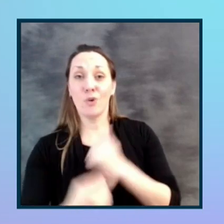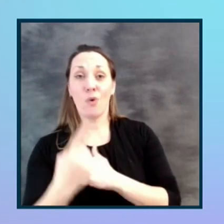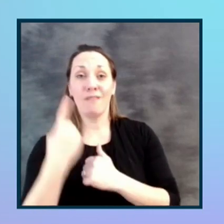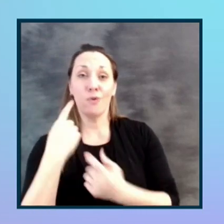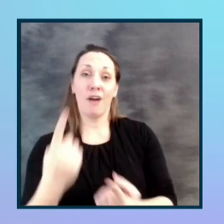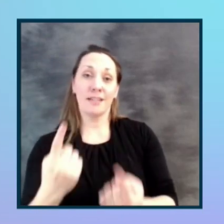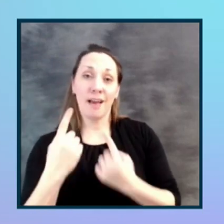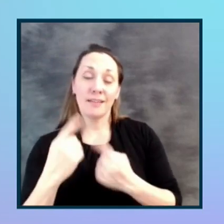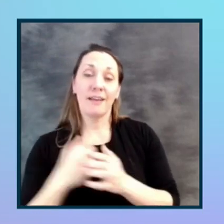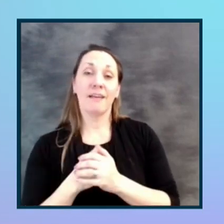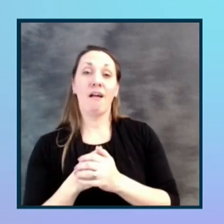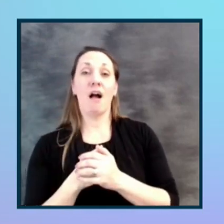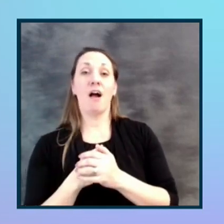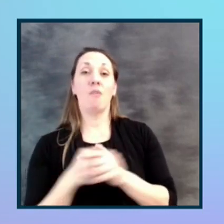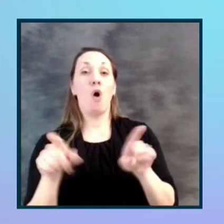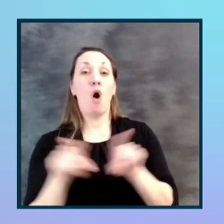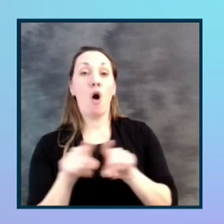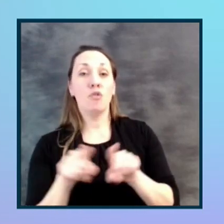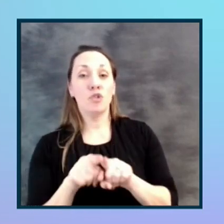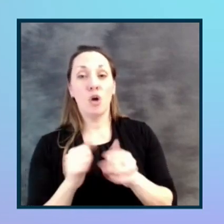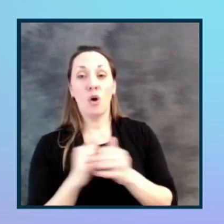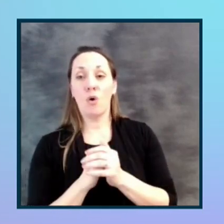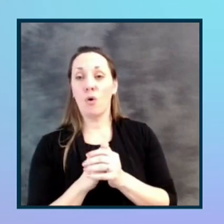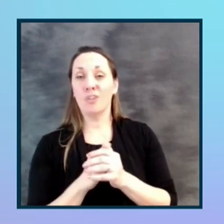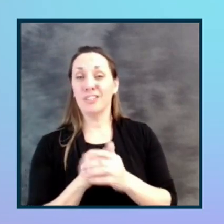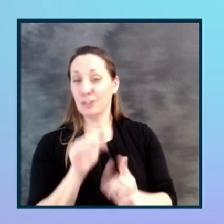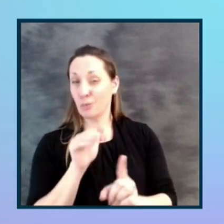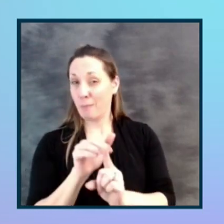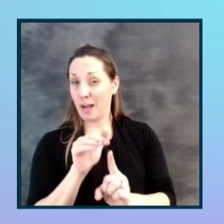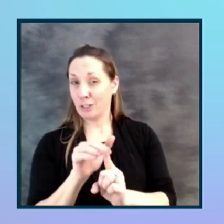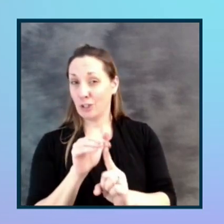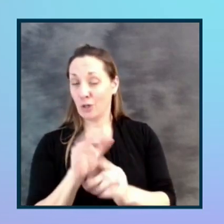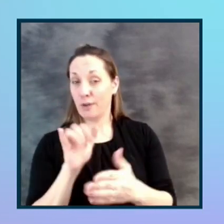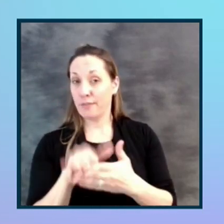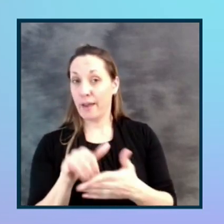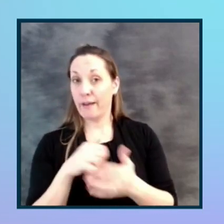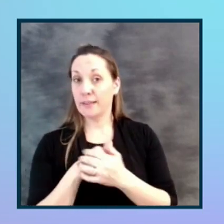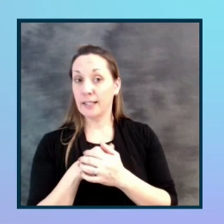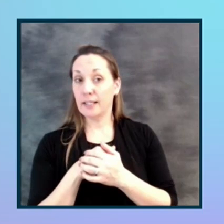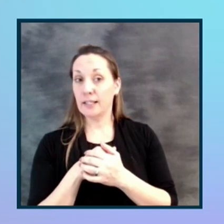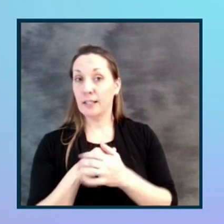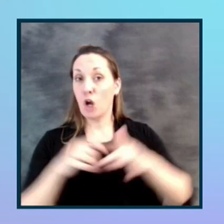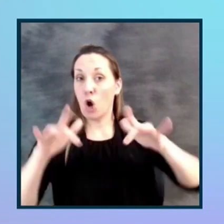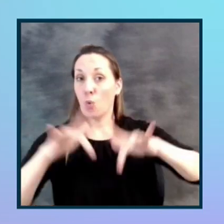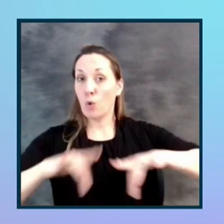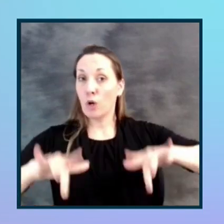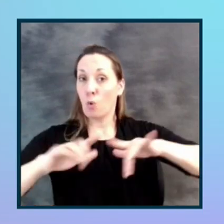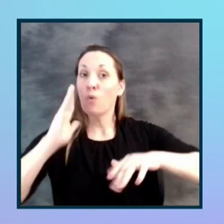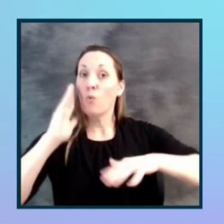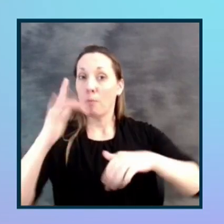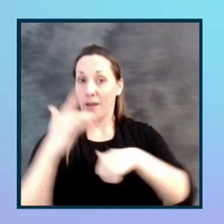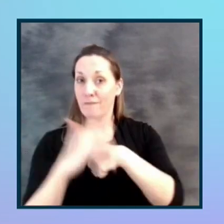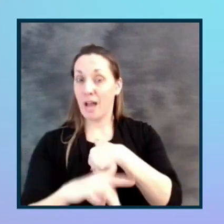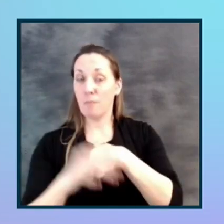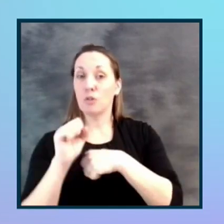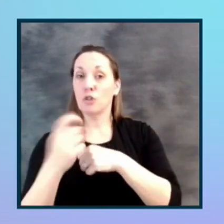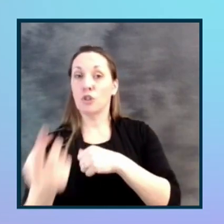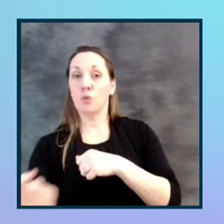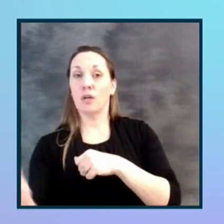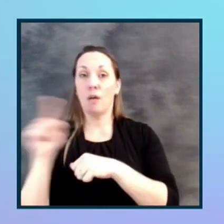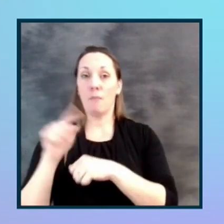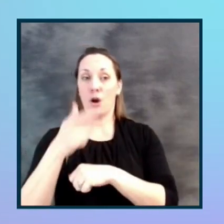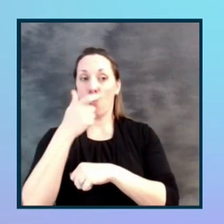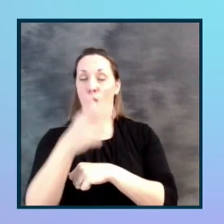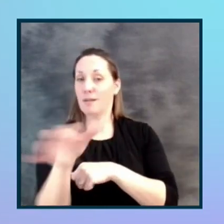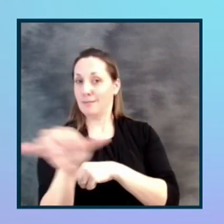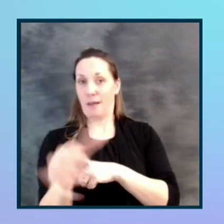attending. Also, just a friendly reminder that the recording will be available, so you can come back to the same site and